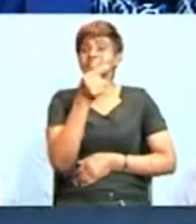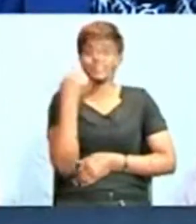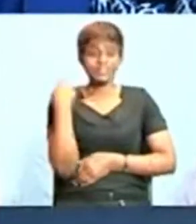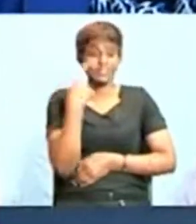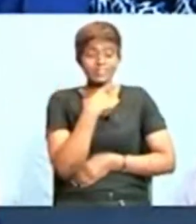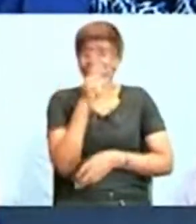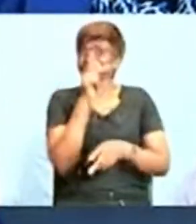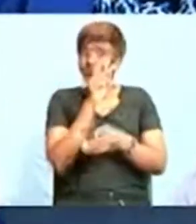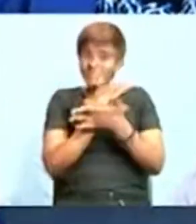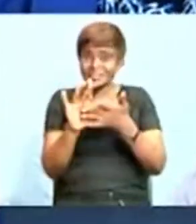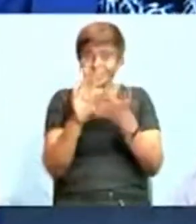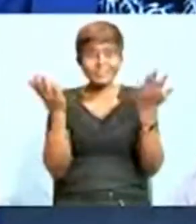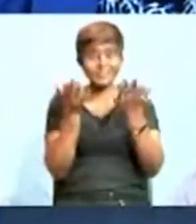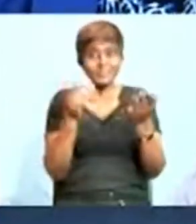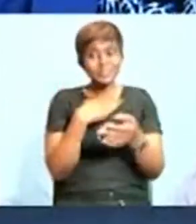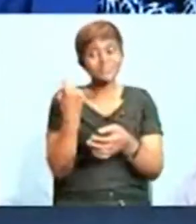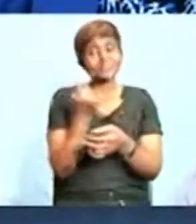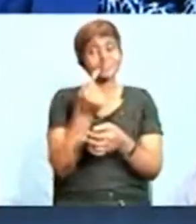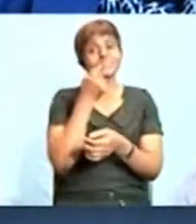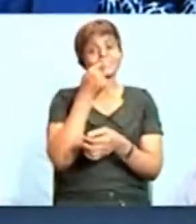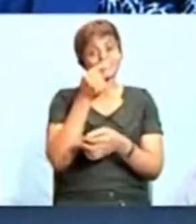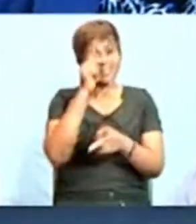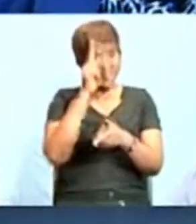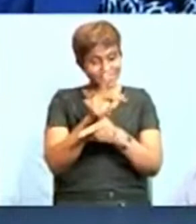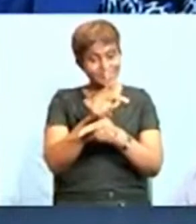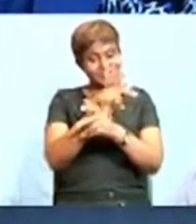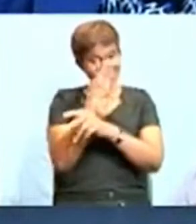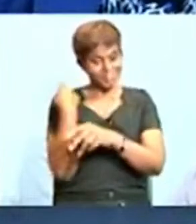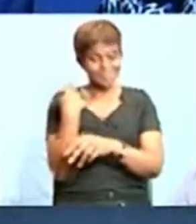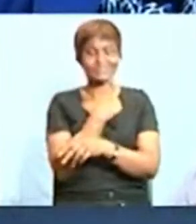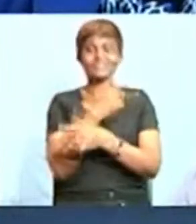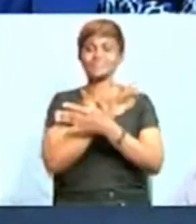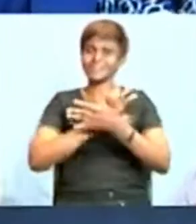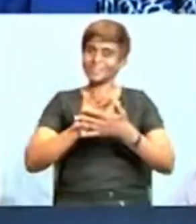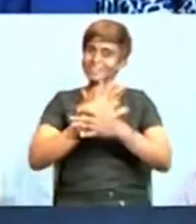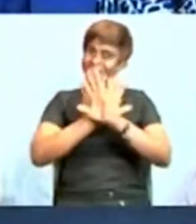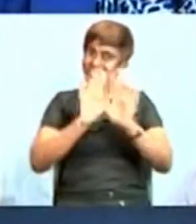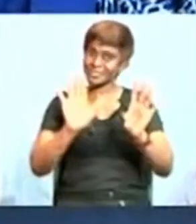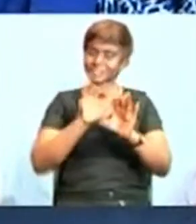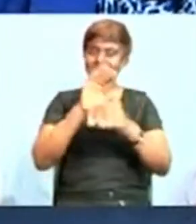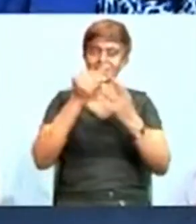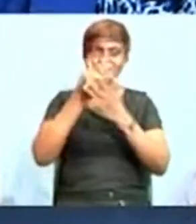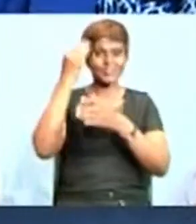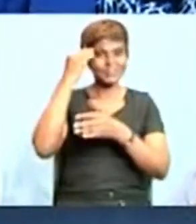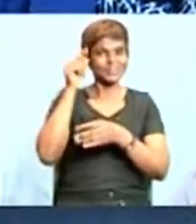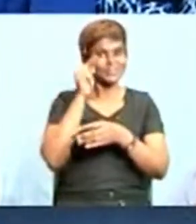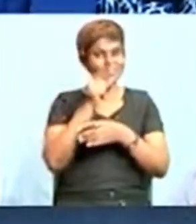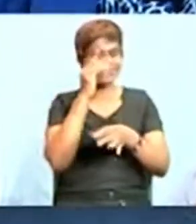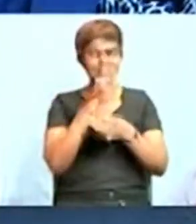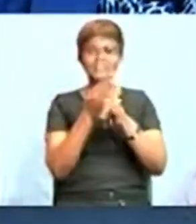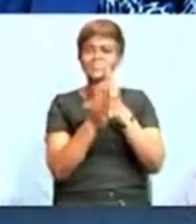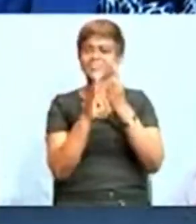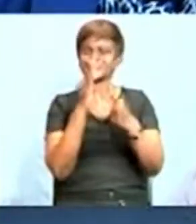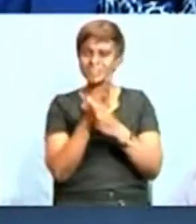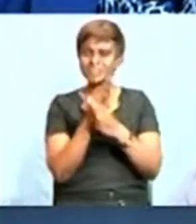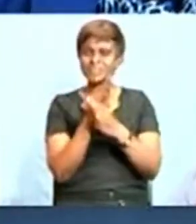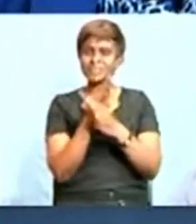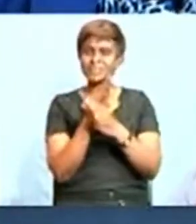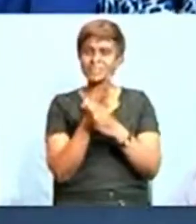has not been clean. No, I'm just saying that let's keep Parliament clean. Because as you know, our building was